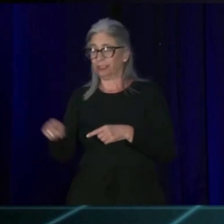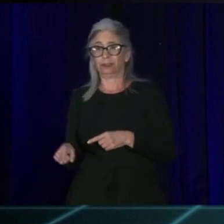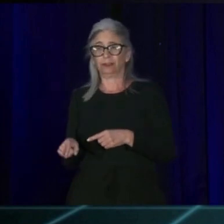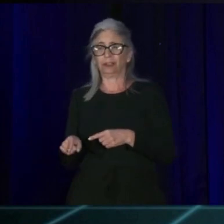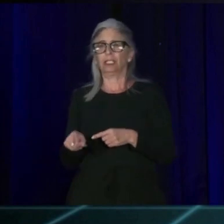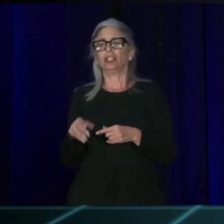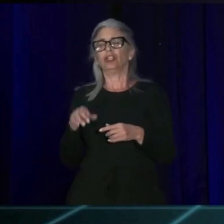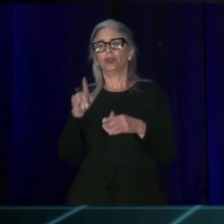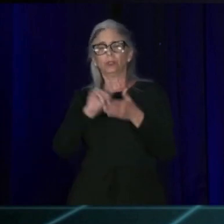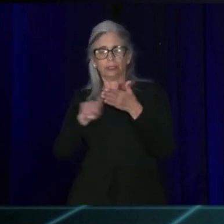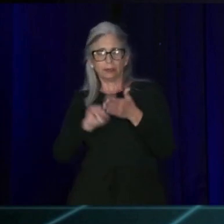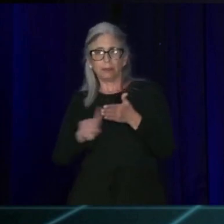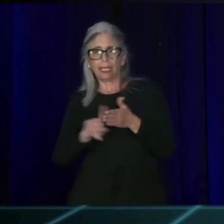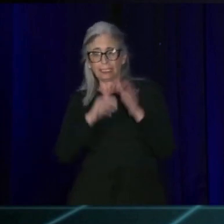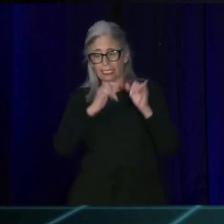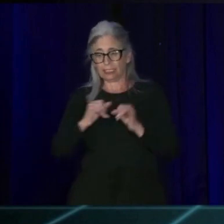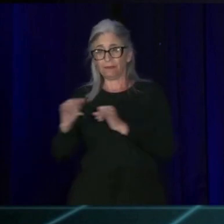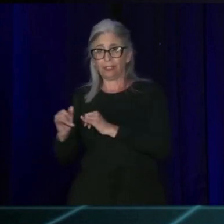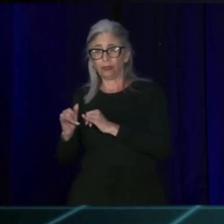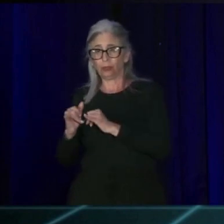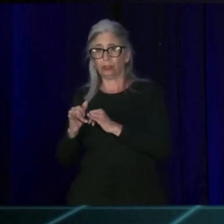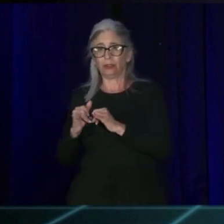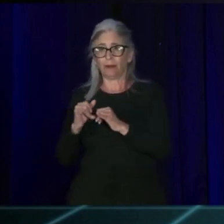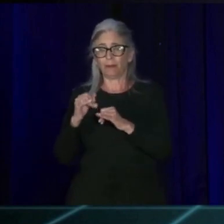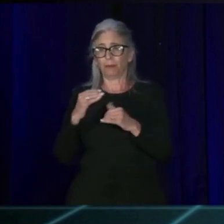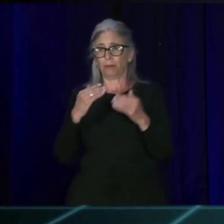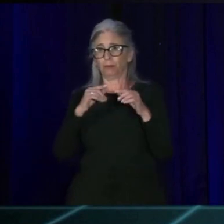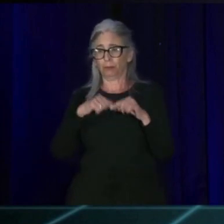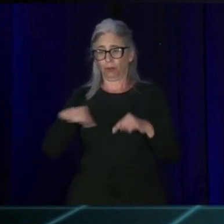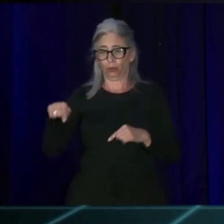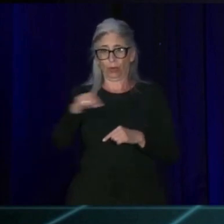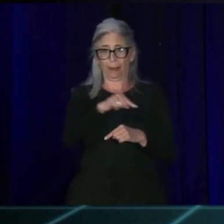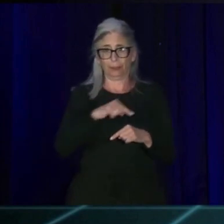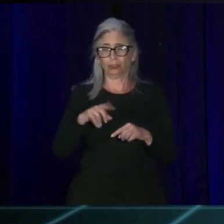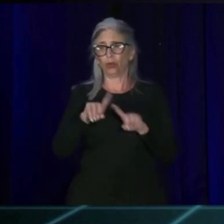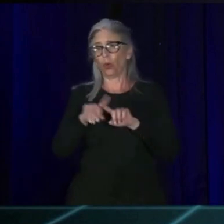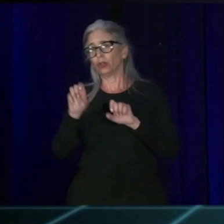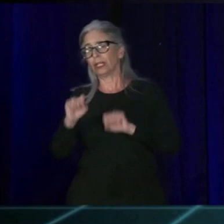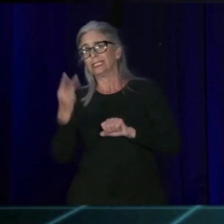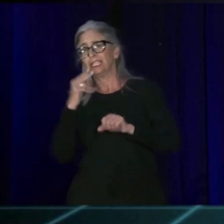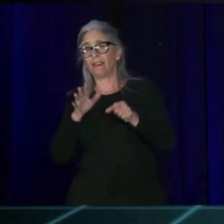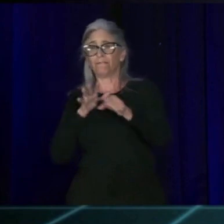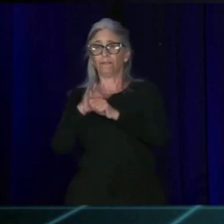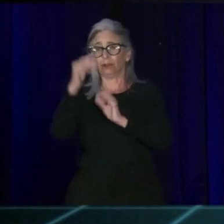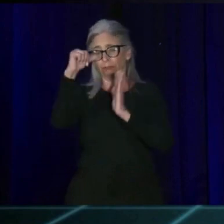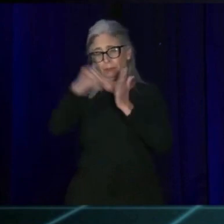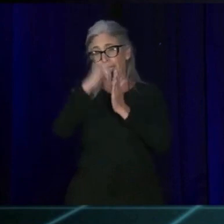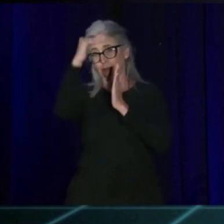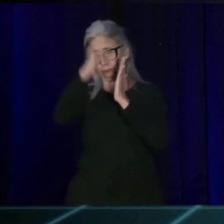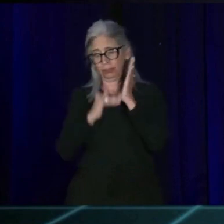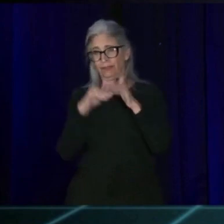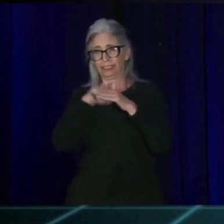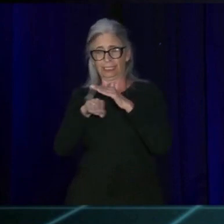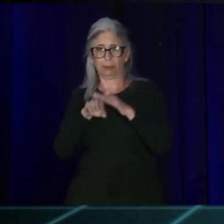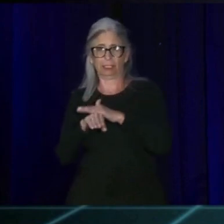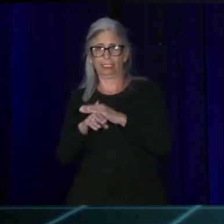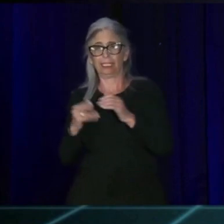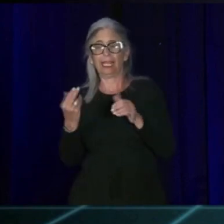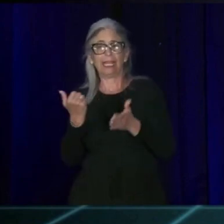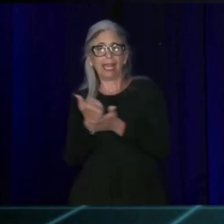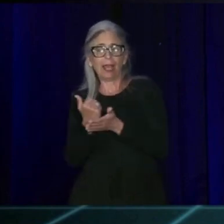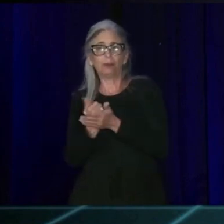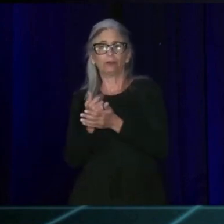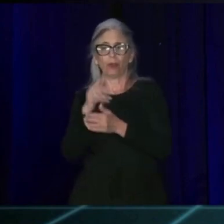both individual accessibility parameters of elements on the page, or you can see the full page accessibility tree. And it's super useful for debugging or